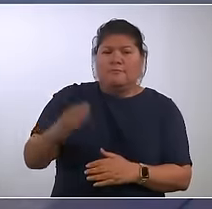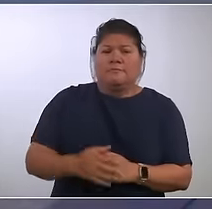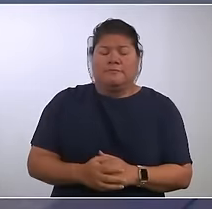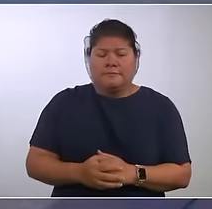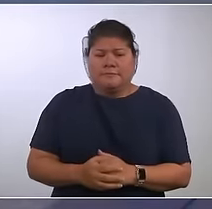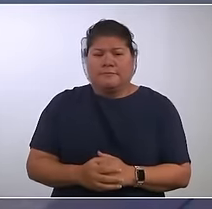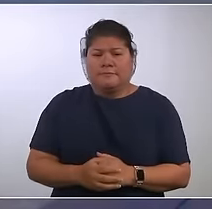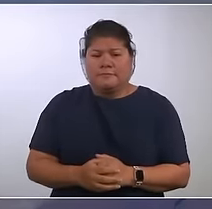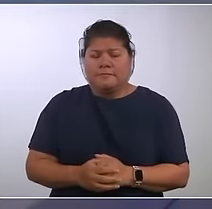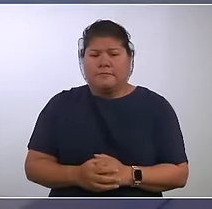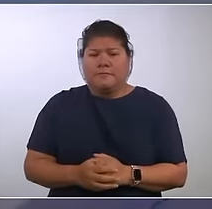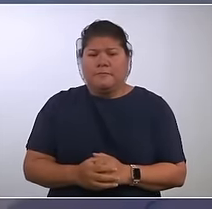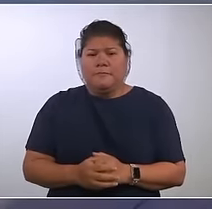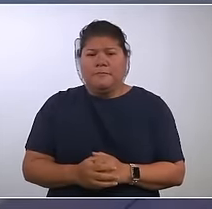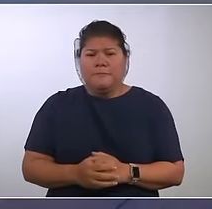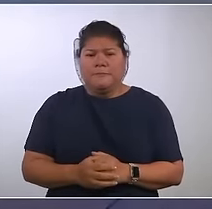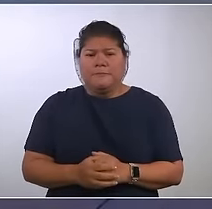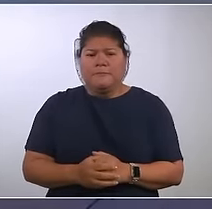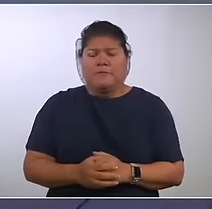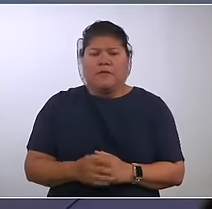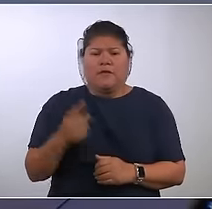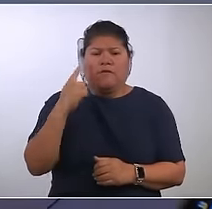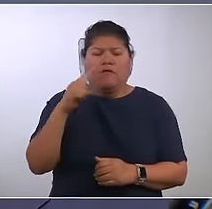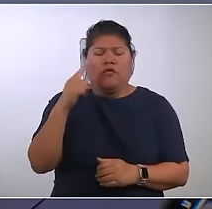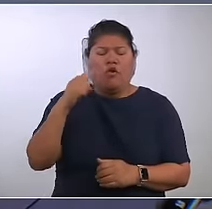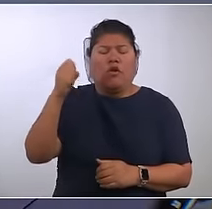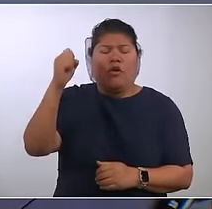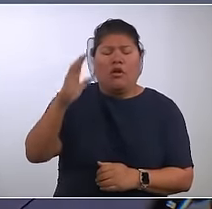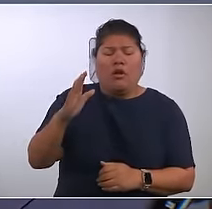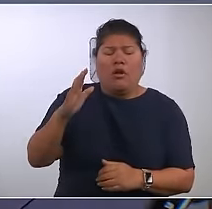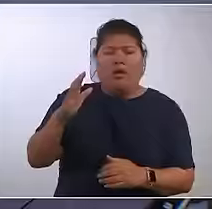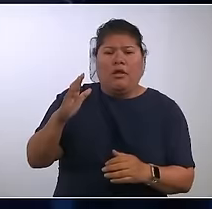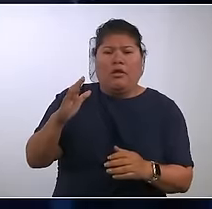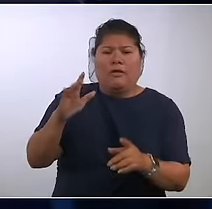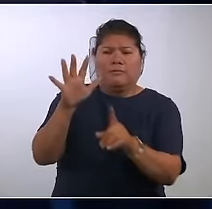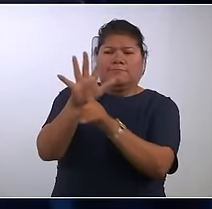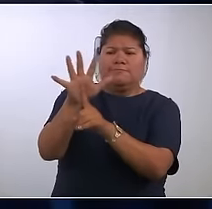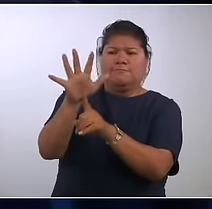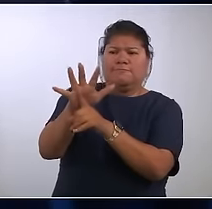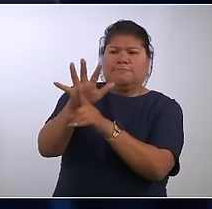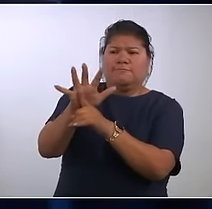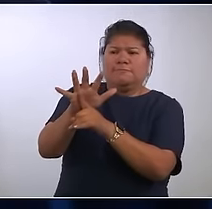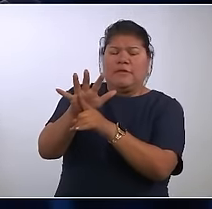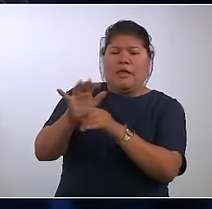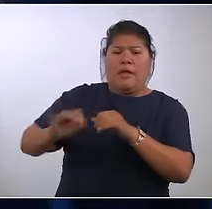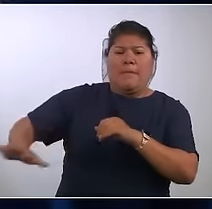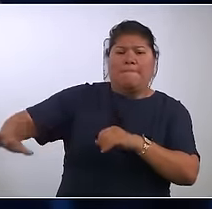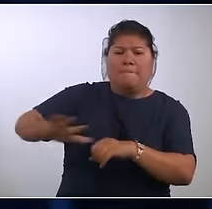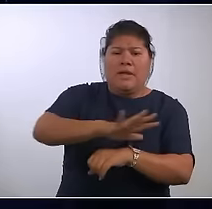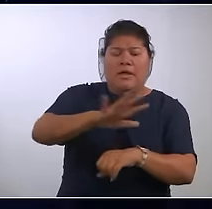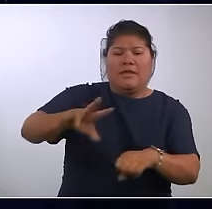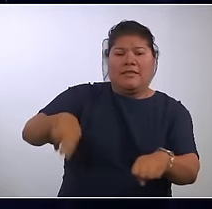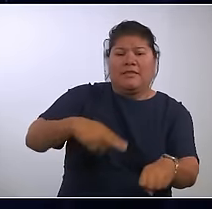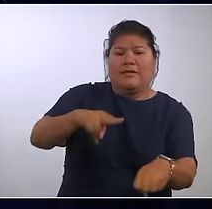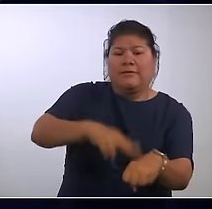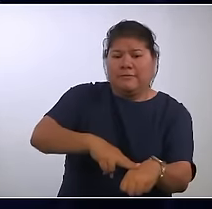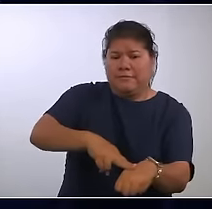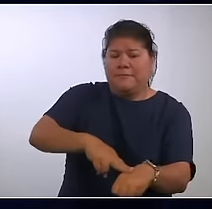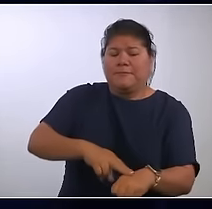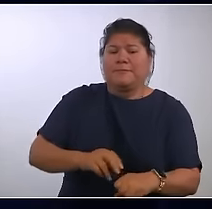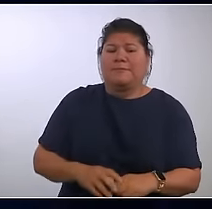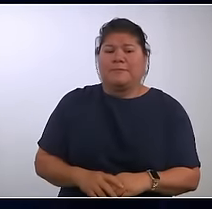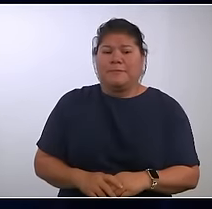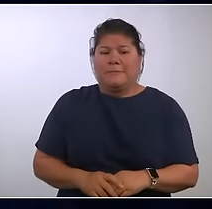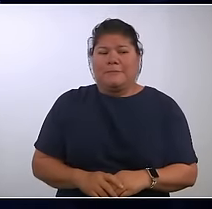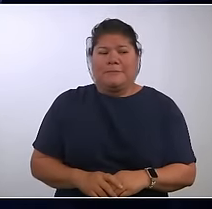the glory of God. Todo es para que nuestro Dios sea famoso entre las naciones. So that he would be made famous